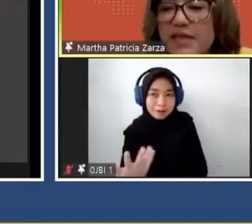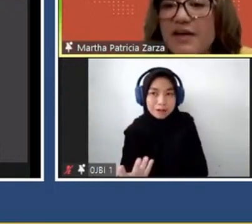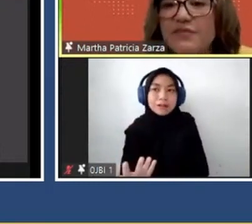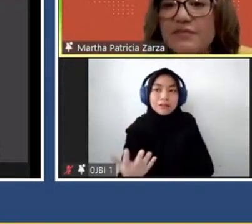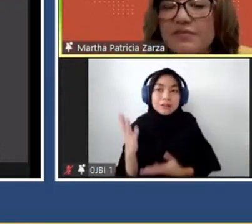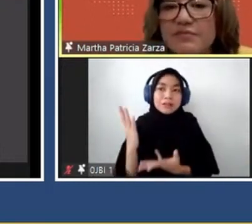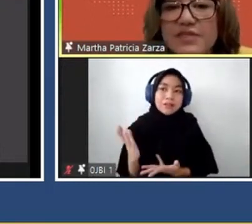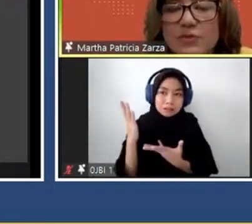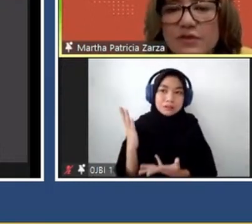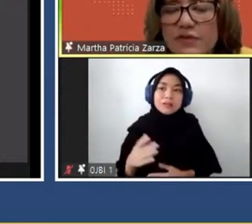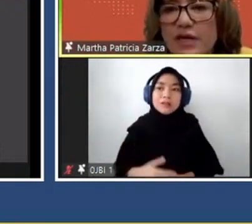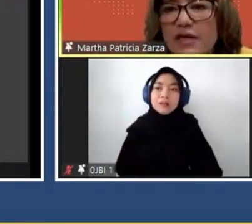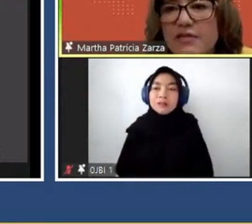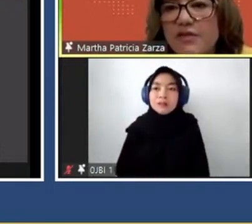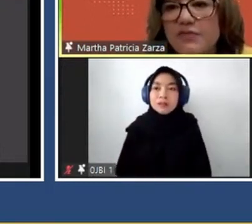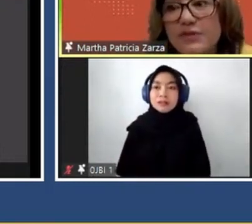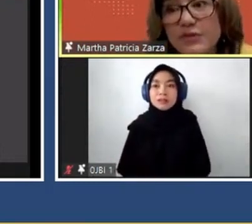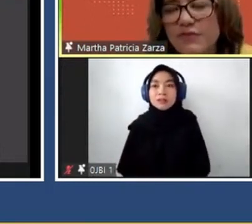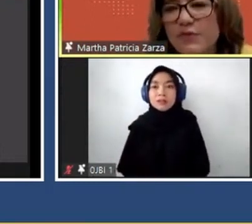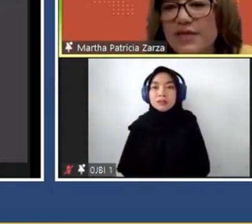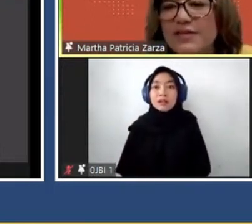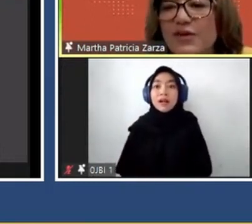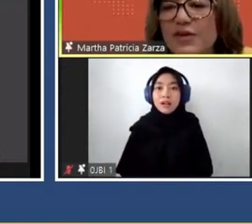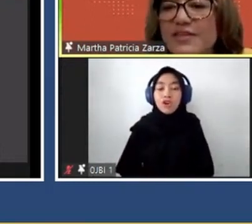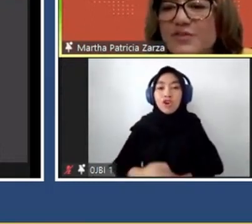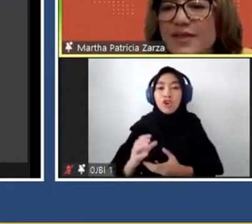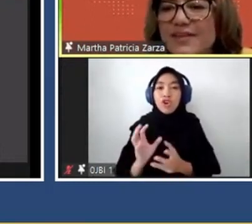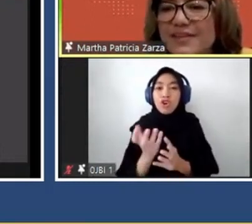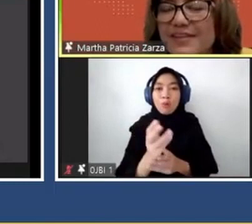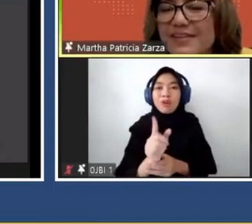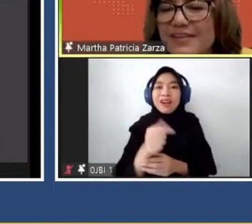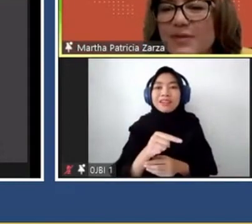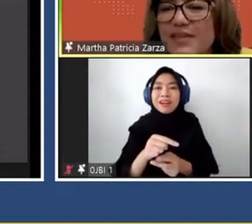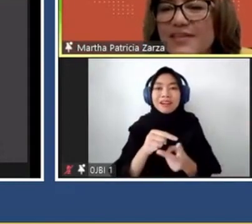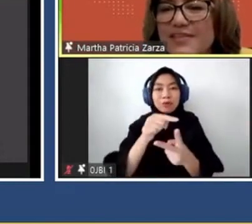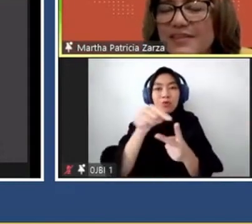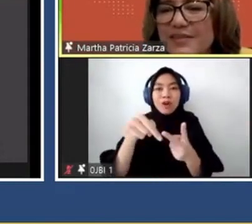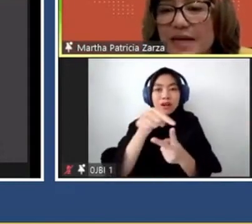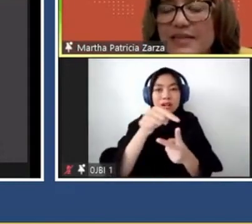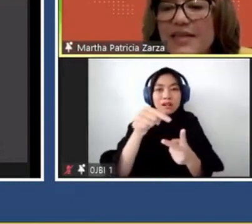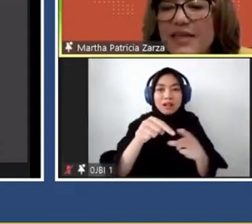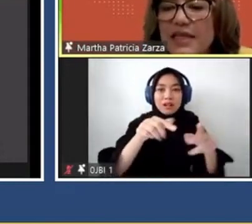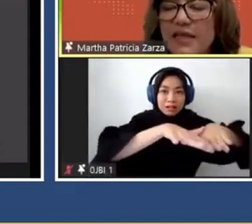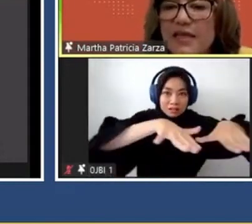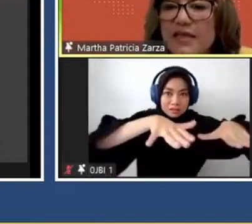sometimes they have these two different kinds of stove, if you can call it this way. The one that is in the